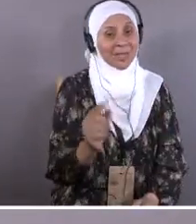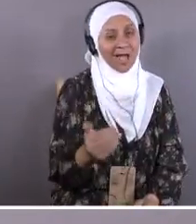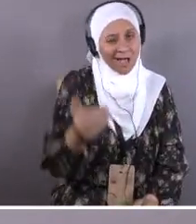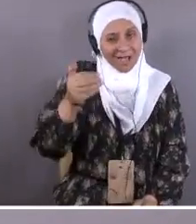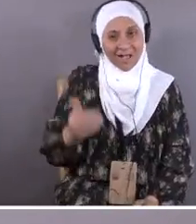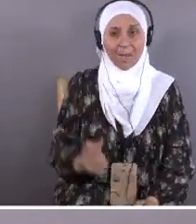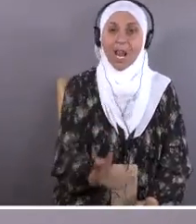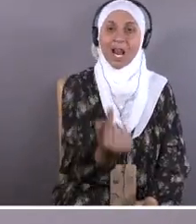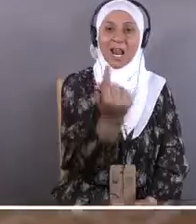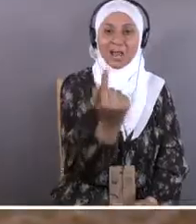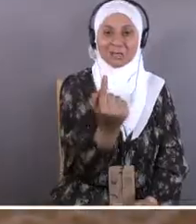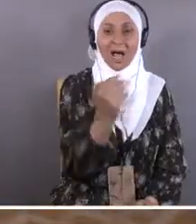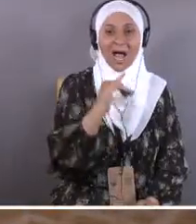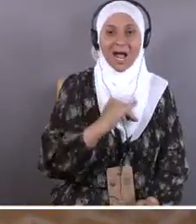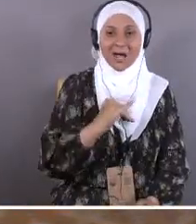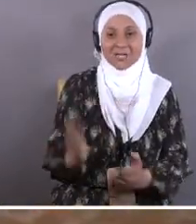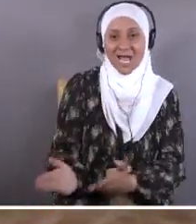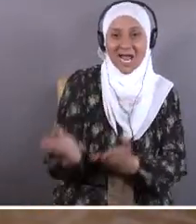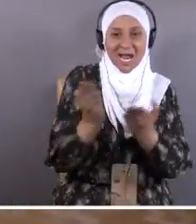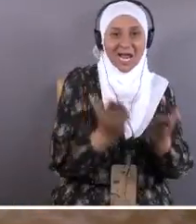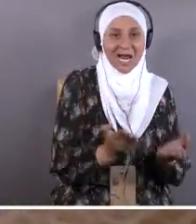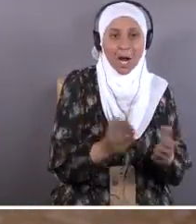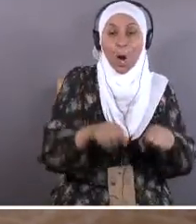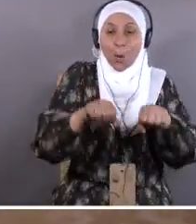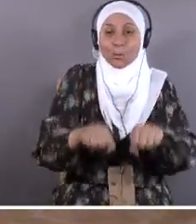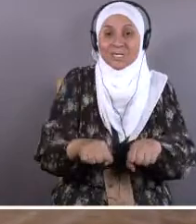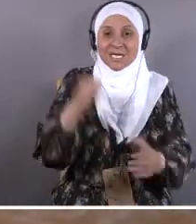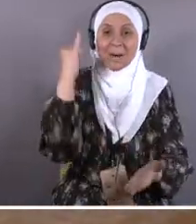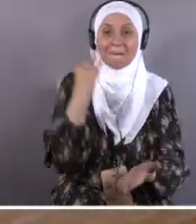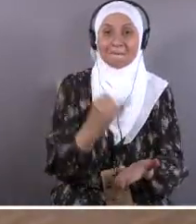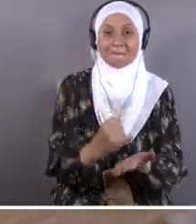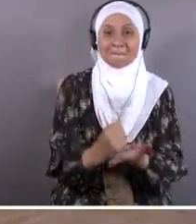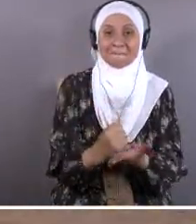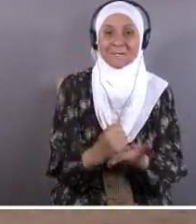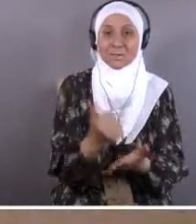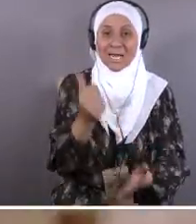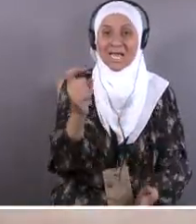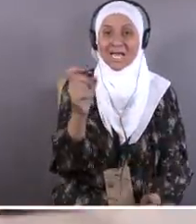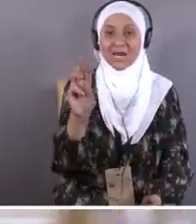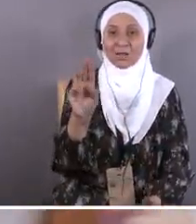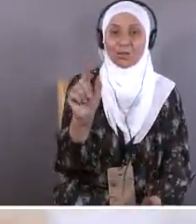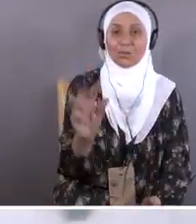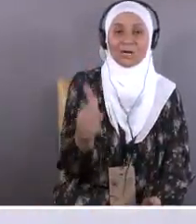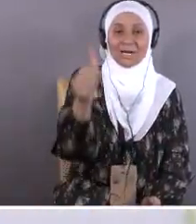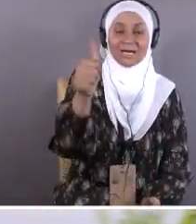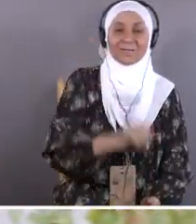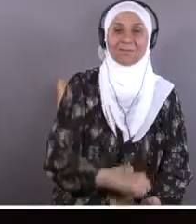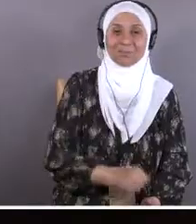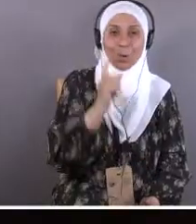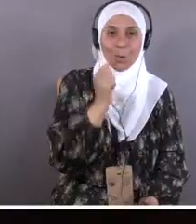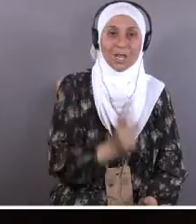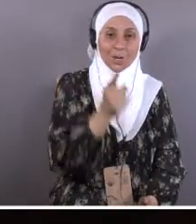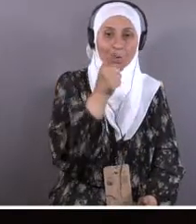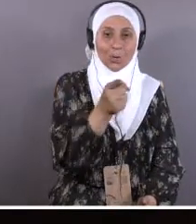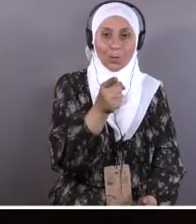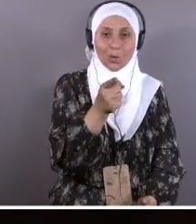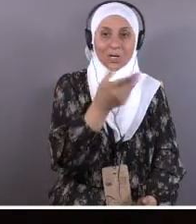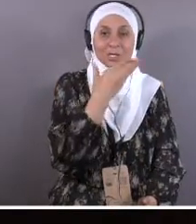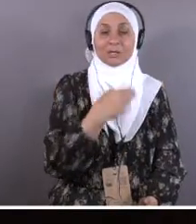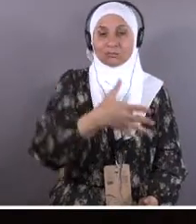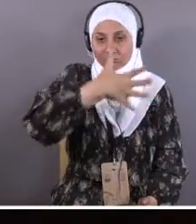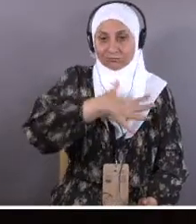the Executive Director of EarthNA, Dr. Gonzalo Castro de la Mata, to give the closing remarks. Thank you very, very much.